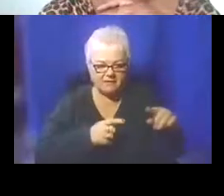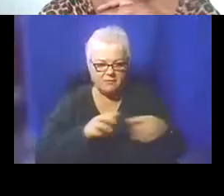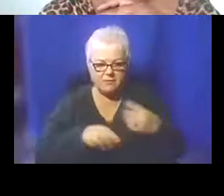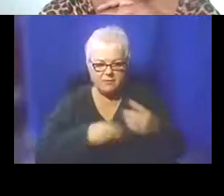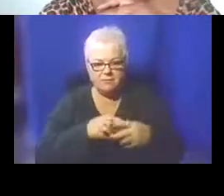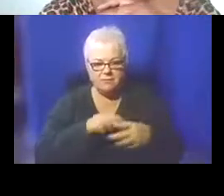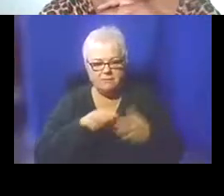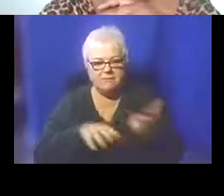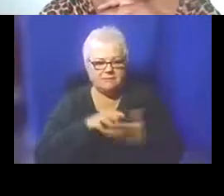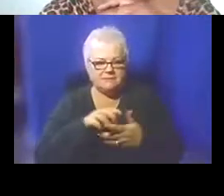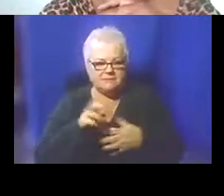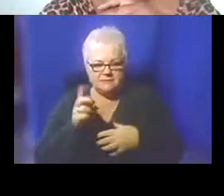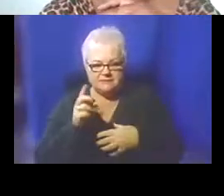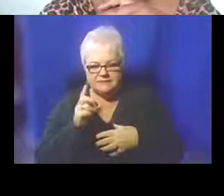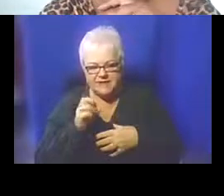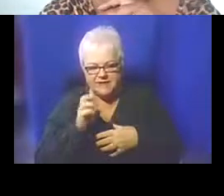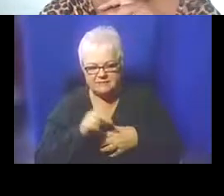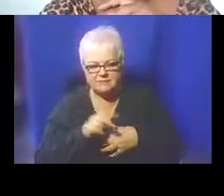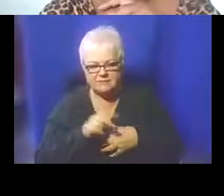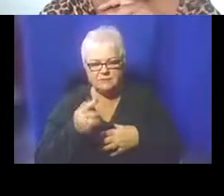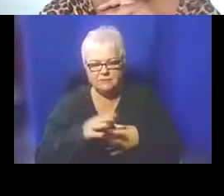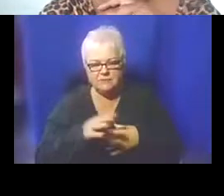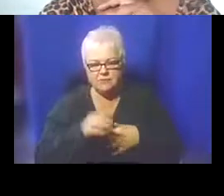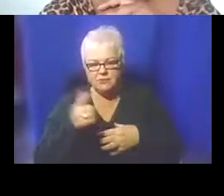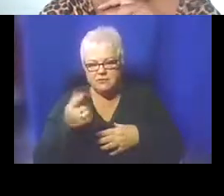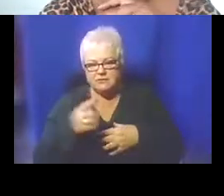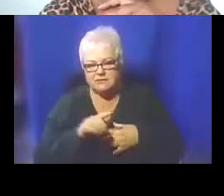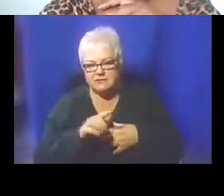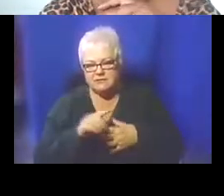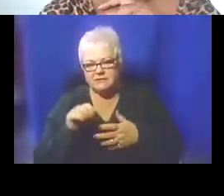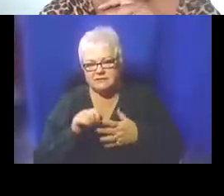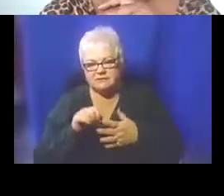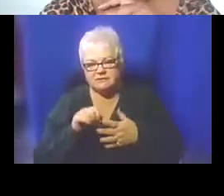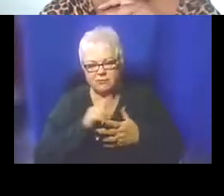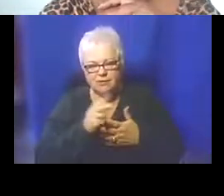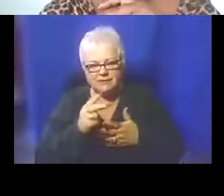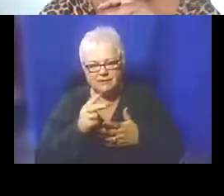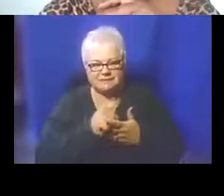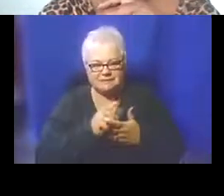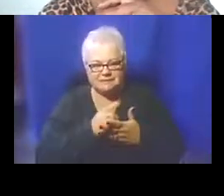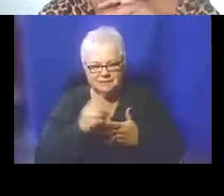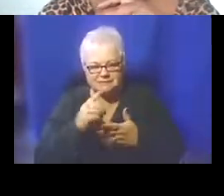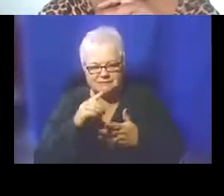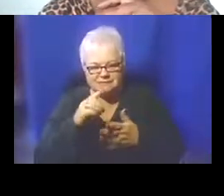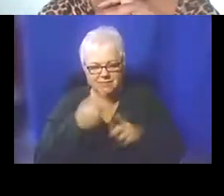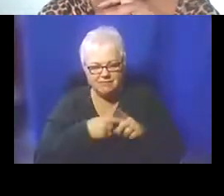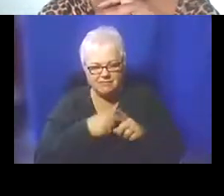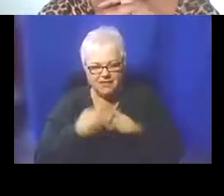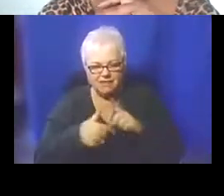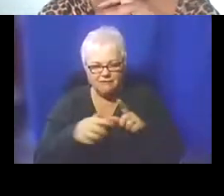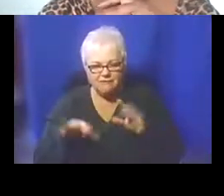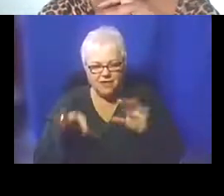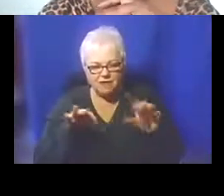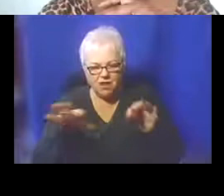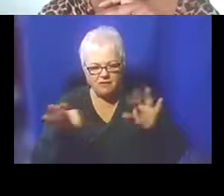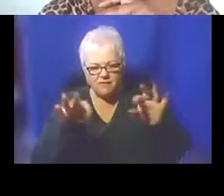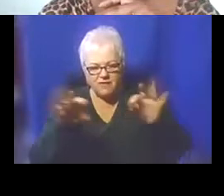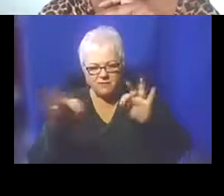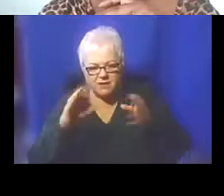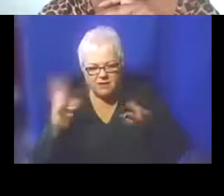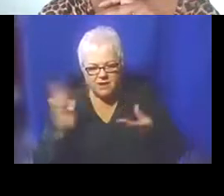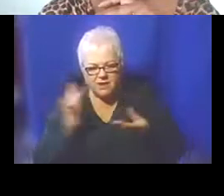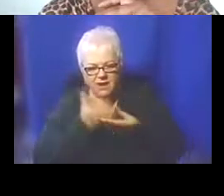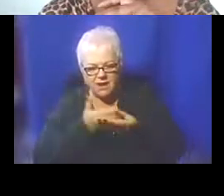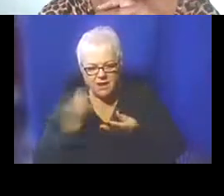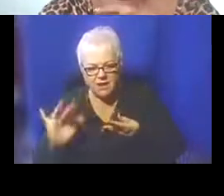desk 24 hours, 36 hours, 3 weeks, 6 months later. Find all of the Post-it notes,